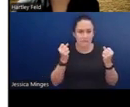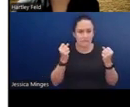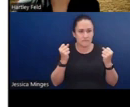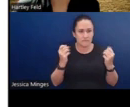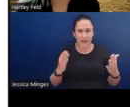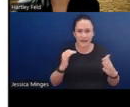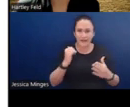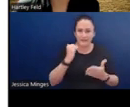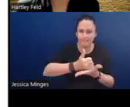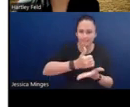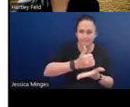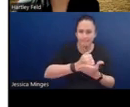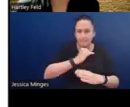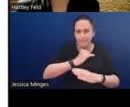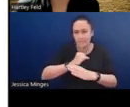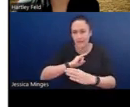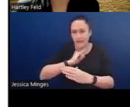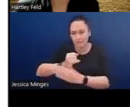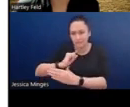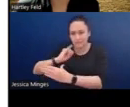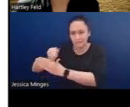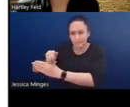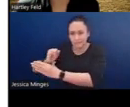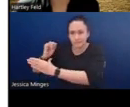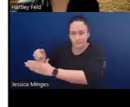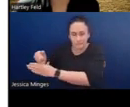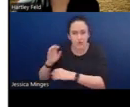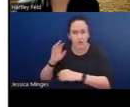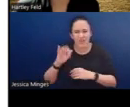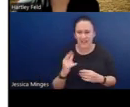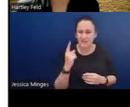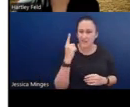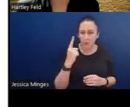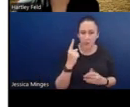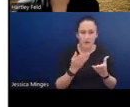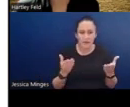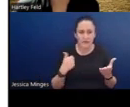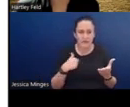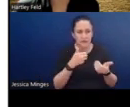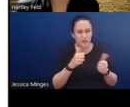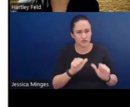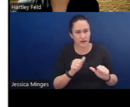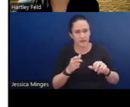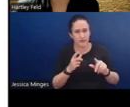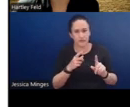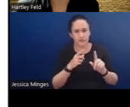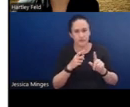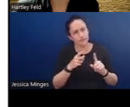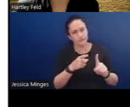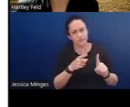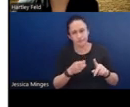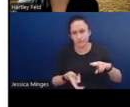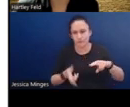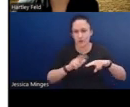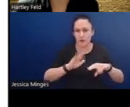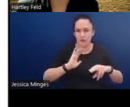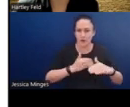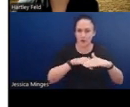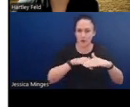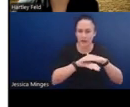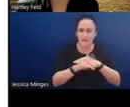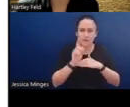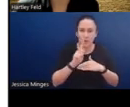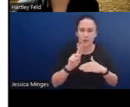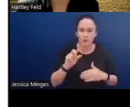interventions. And so that is one of the goals, is that we're trying to increase access to reproductive